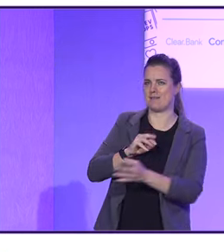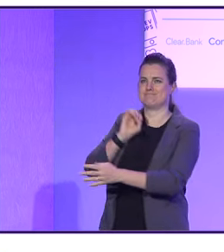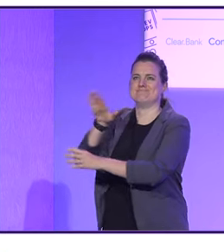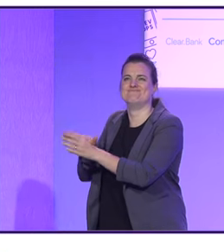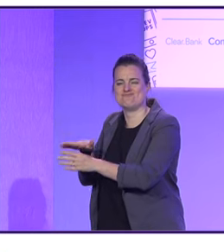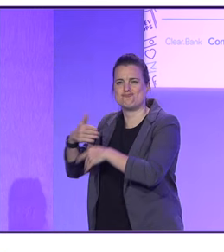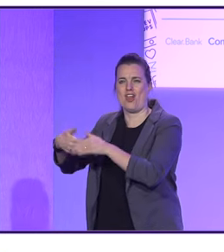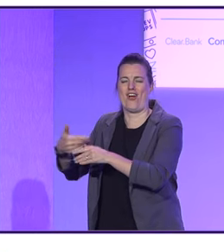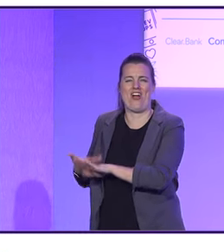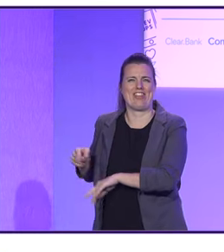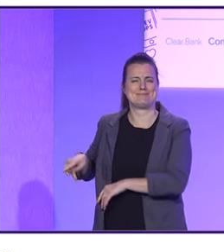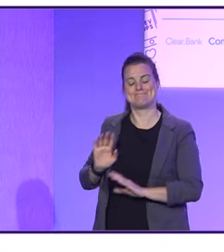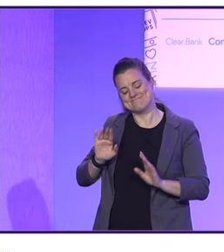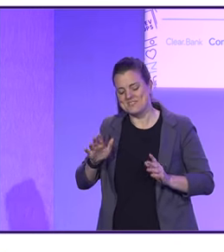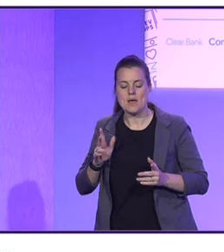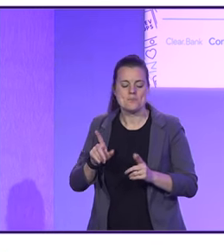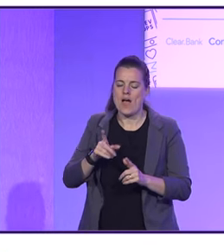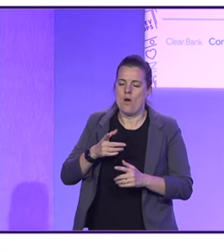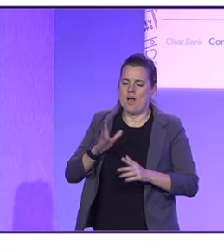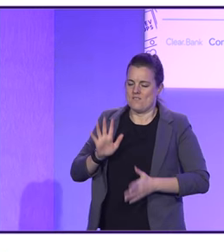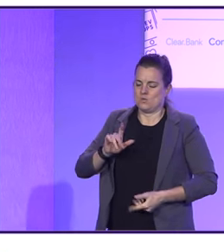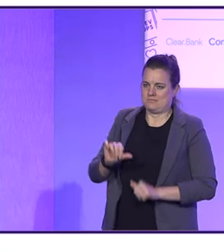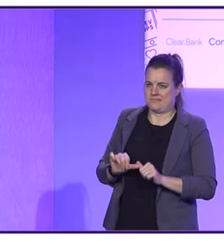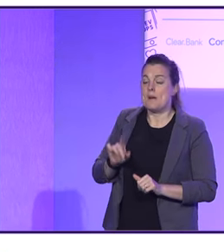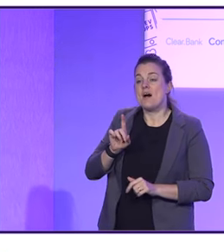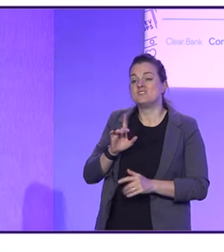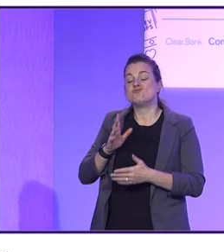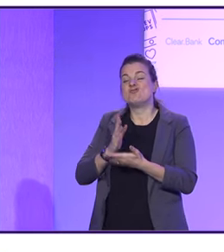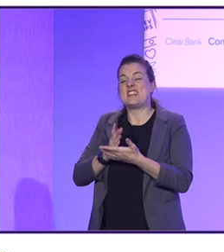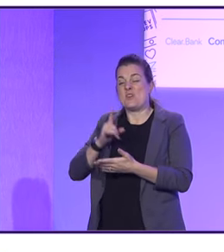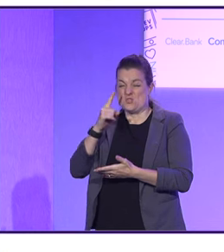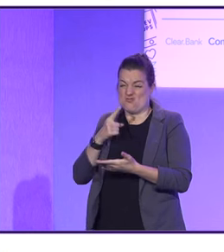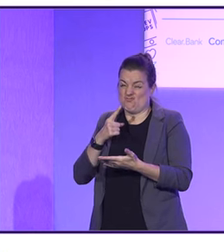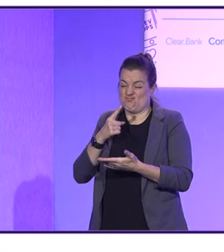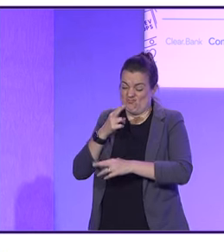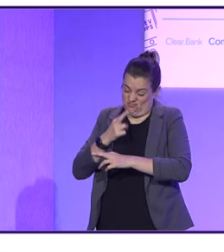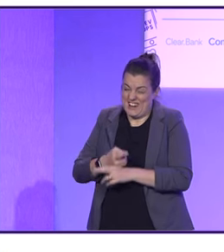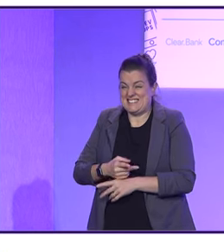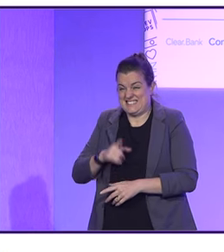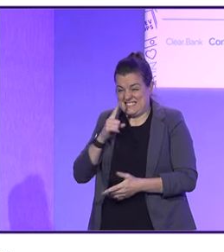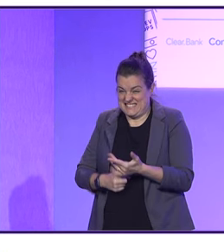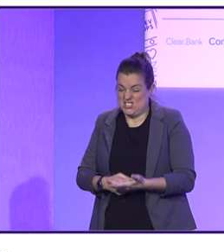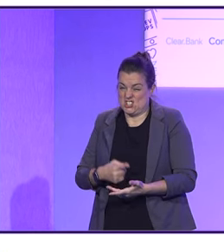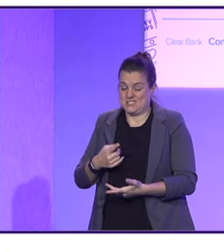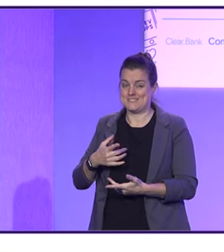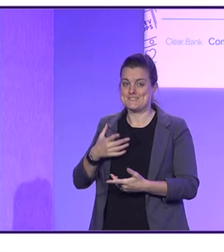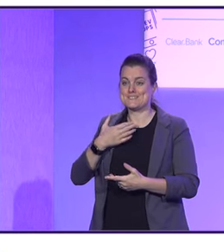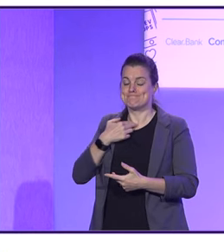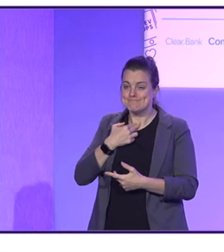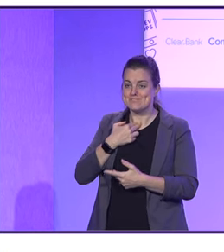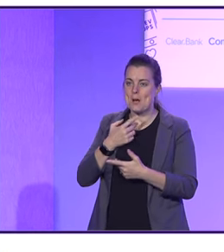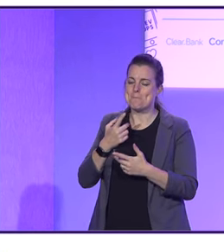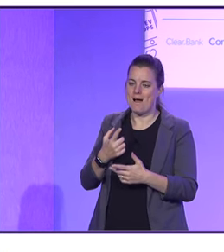service. I don't have time really to go into that, but I think, suffice to say, it's the right decision. It's very sad. I think some of the best engineering work I've ever seen happened on this